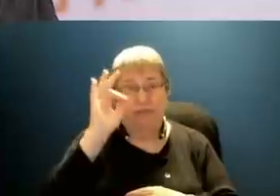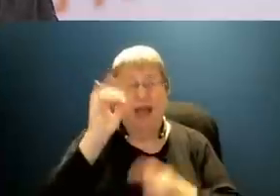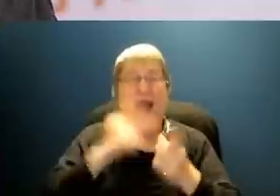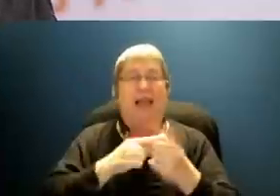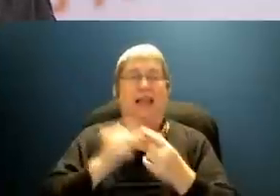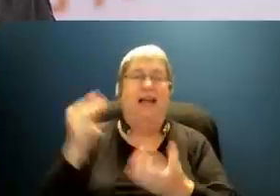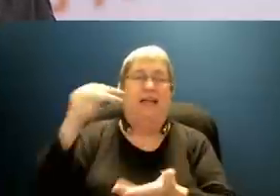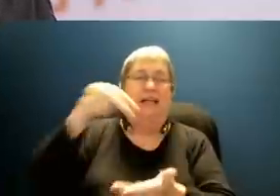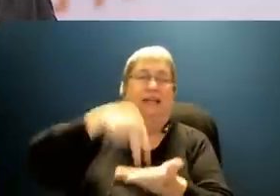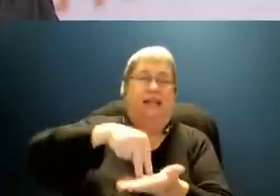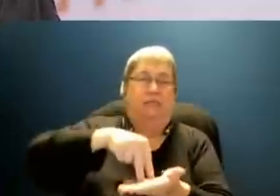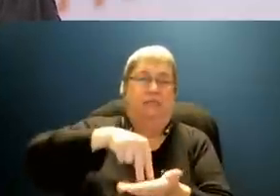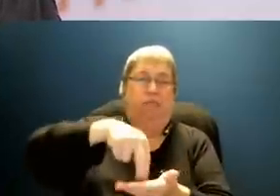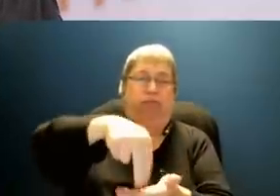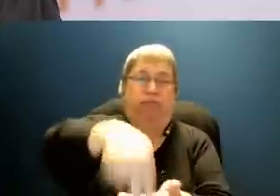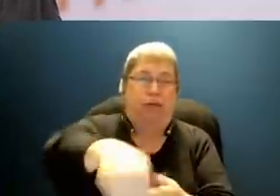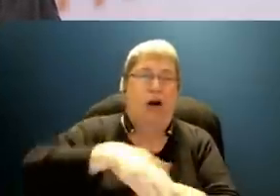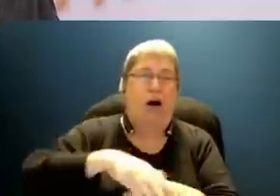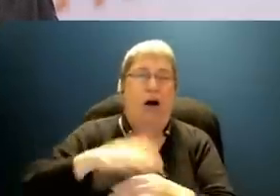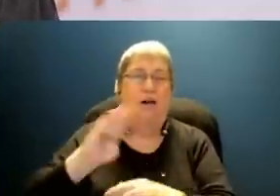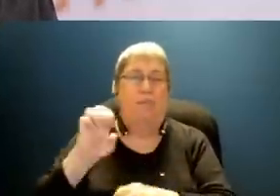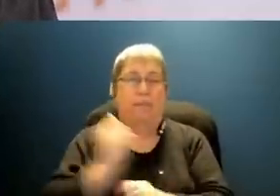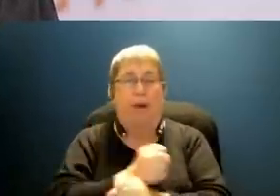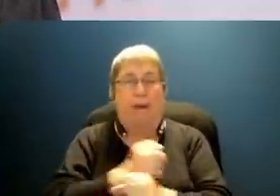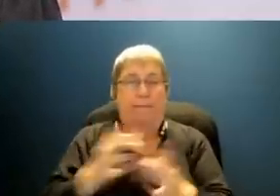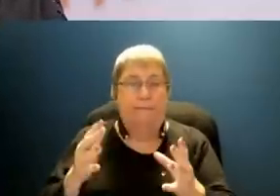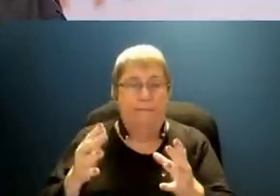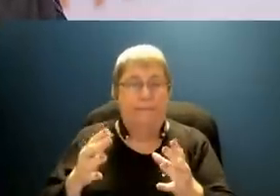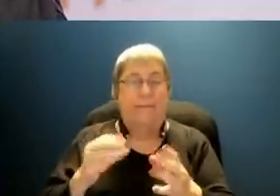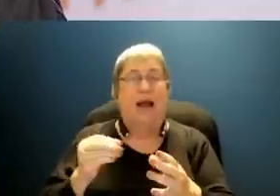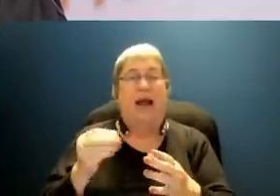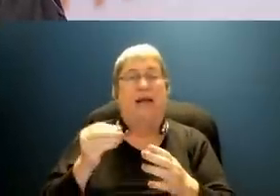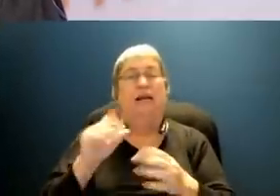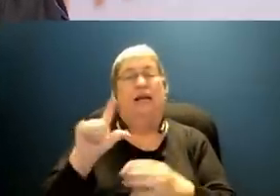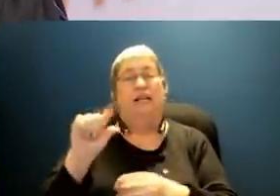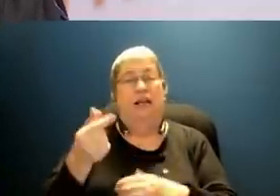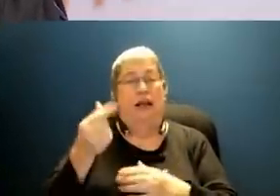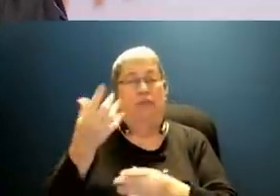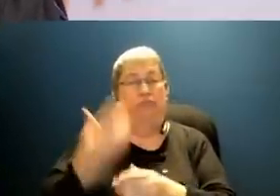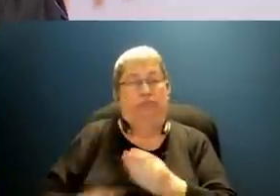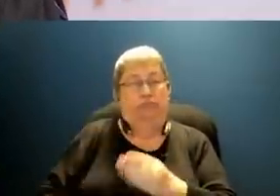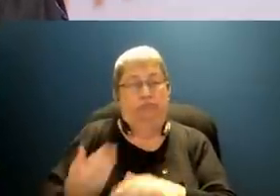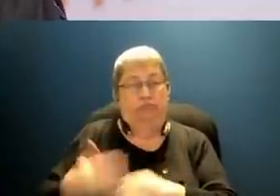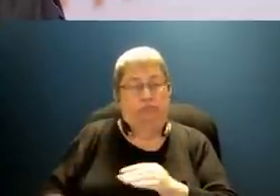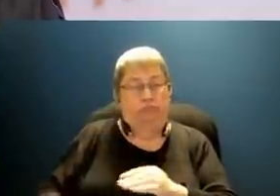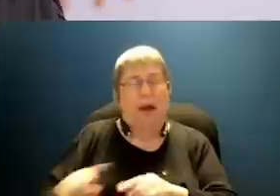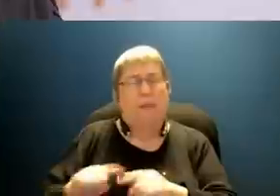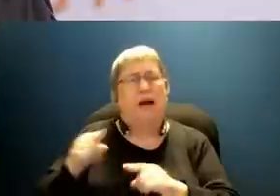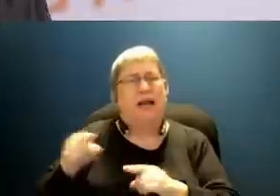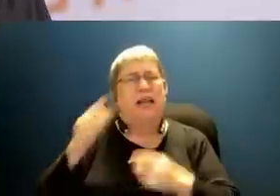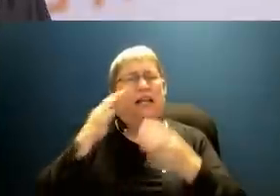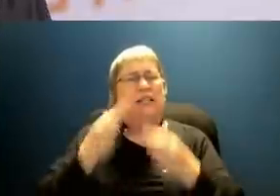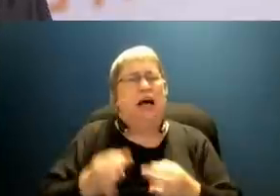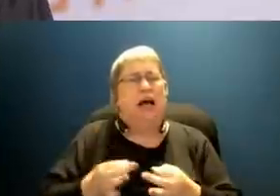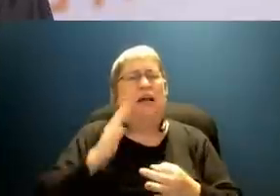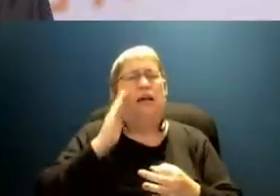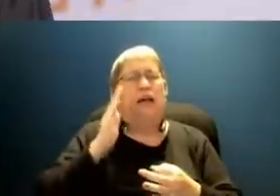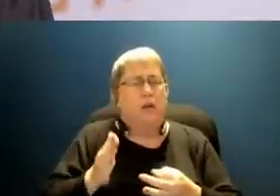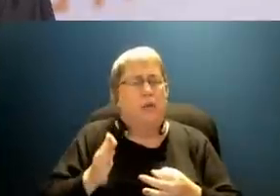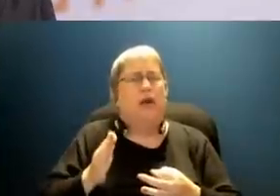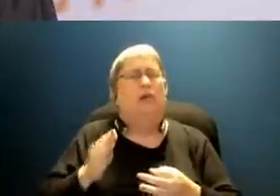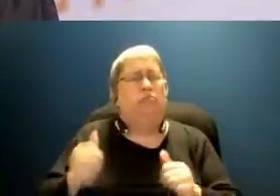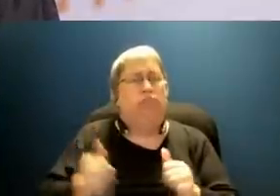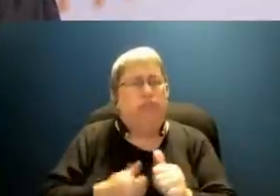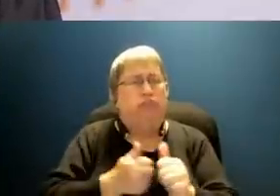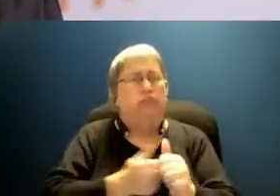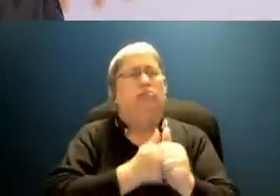result, lost his leg. Now, he decided to let his injury be a story of hope to motivate others.